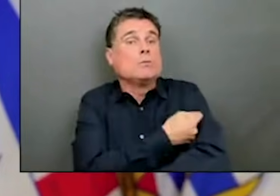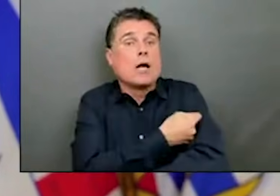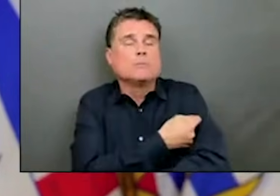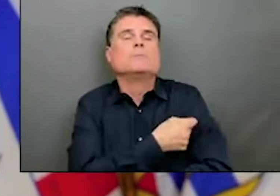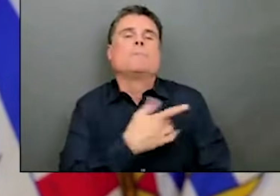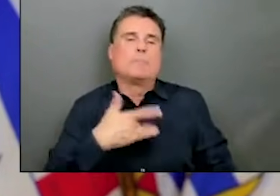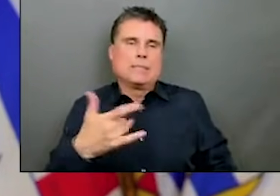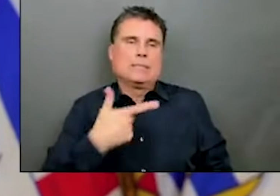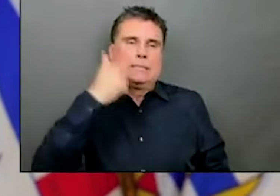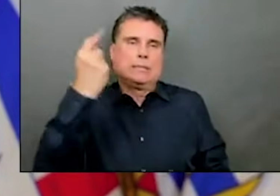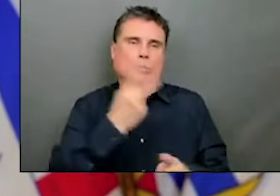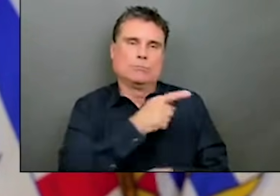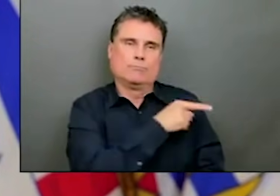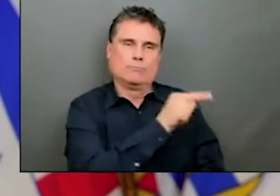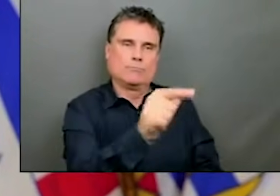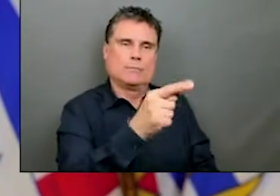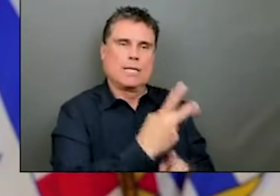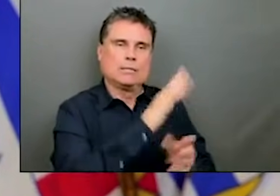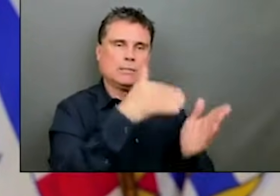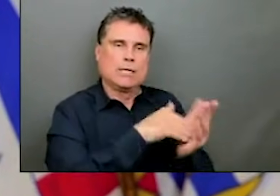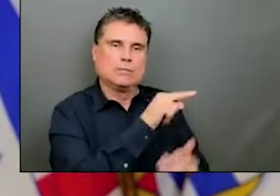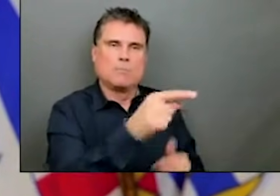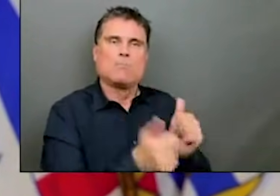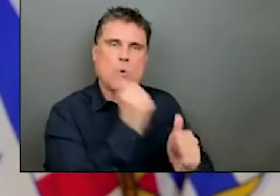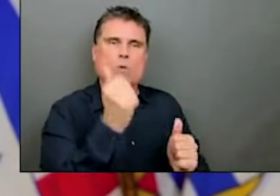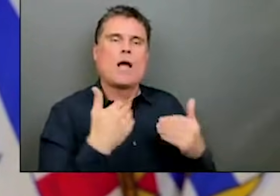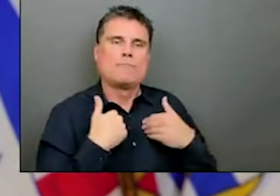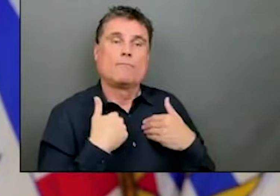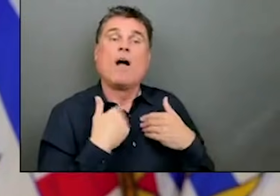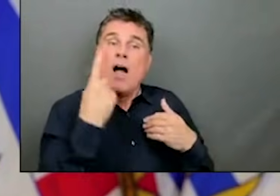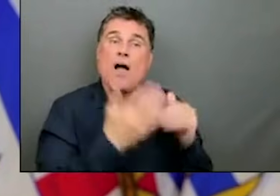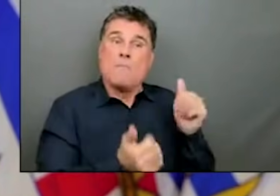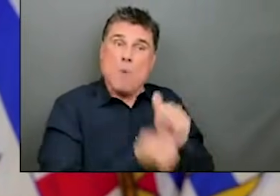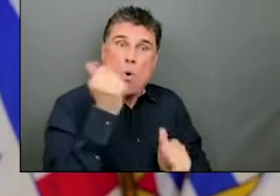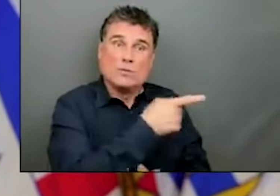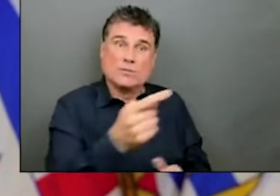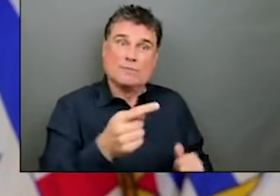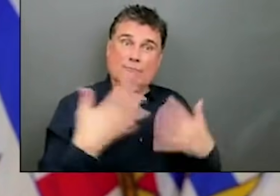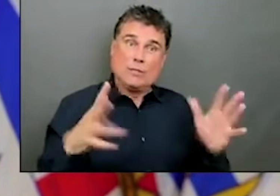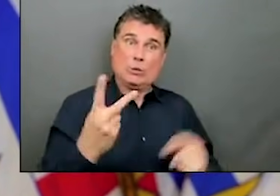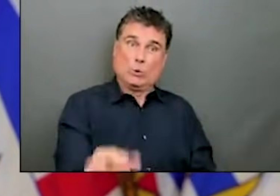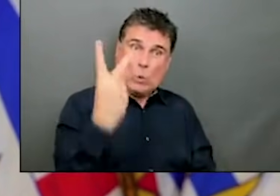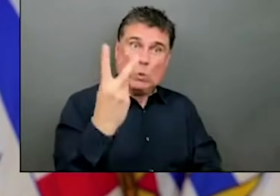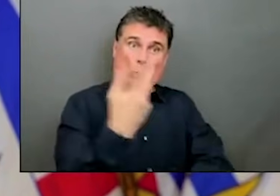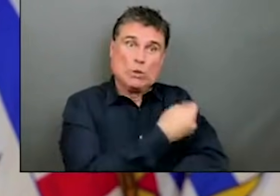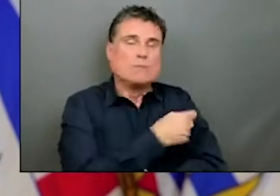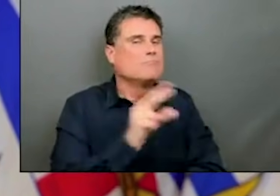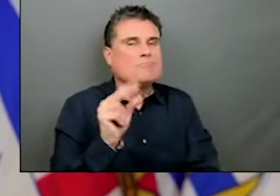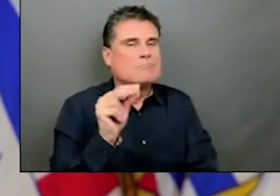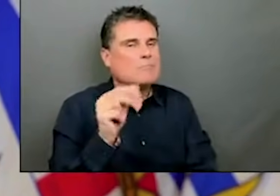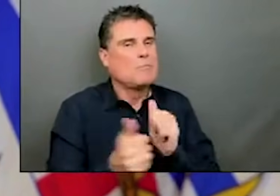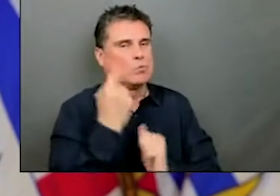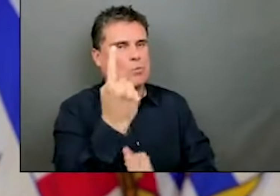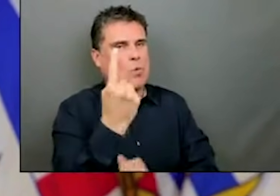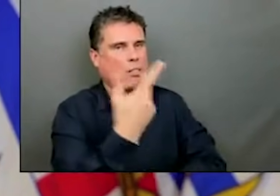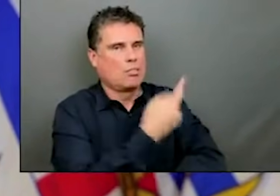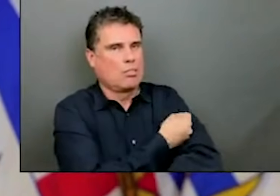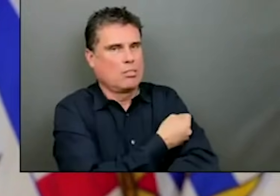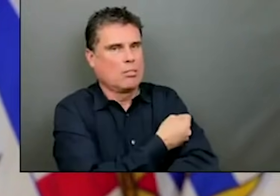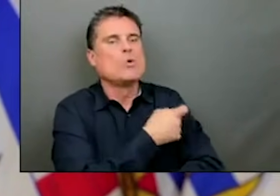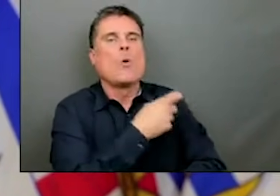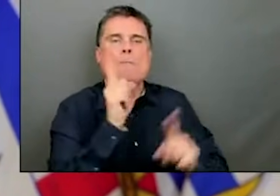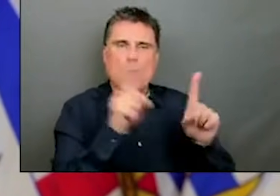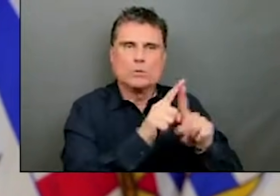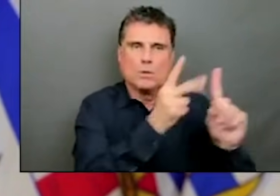And we know that the age-based program as well, we're watching that very carefully. So we will continue to watch, and if we see a decrease